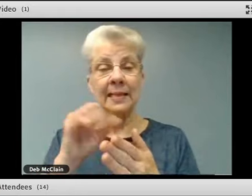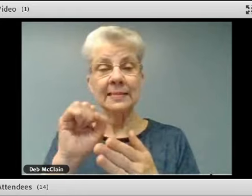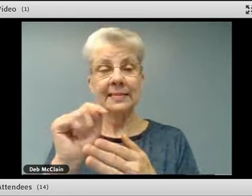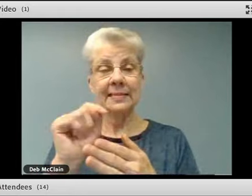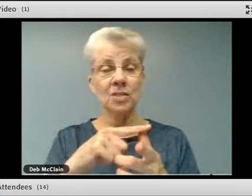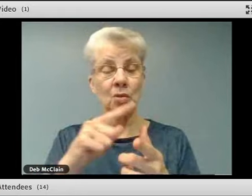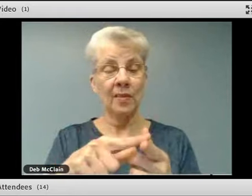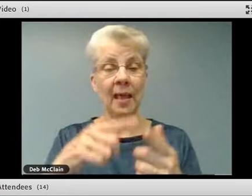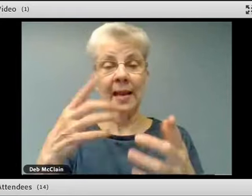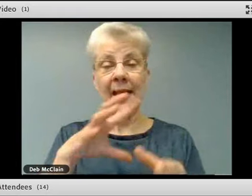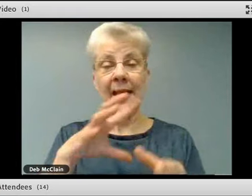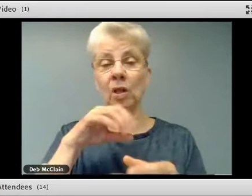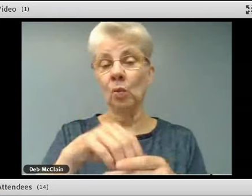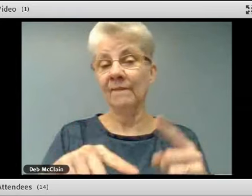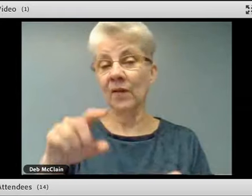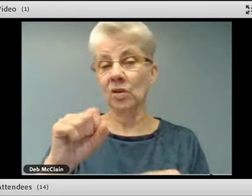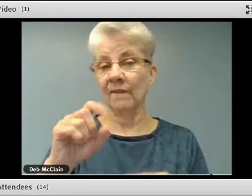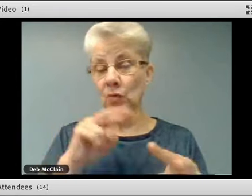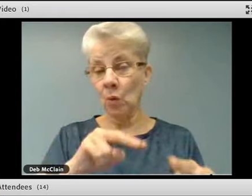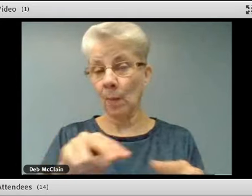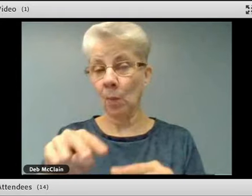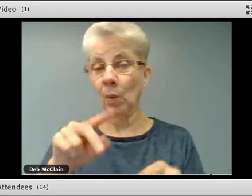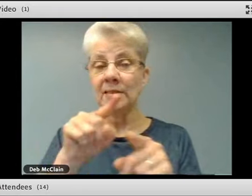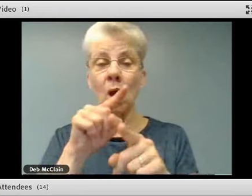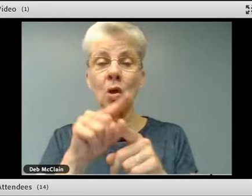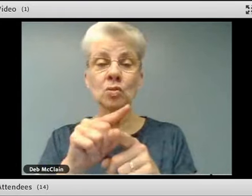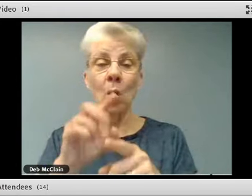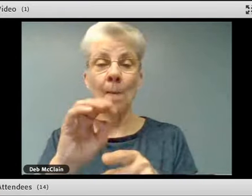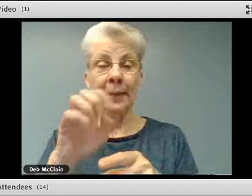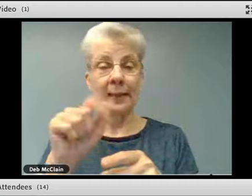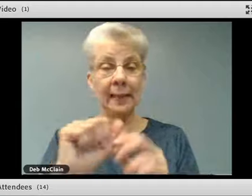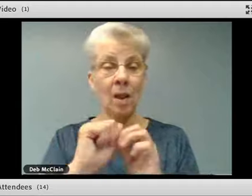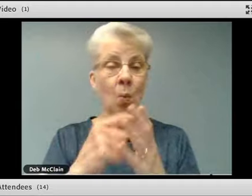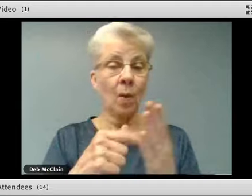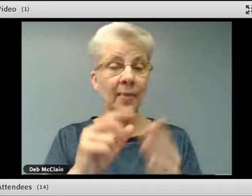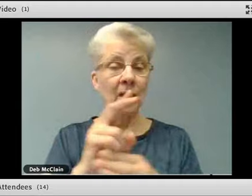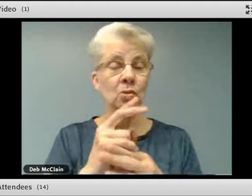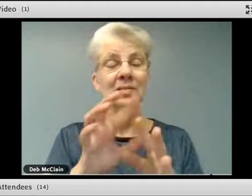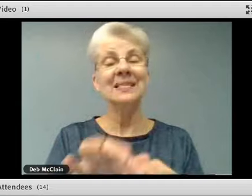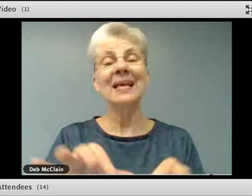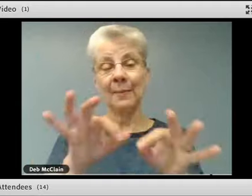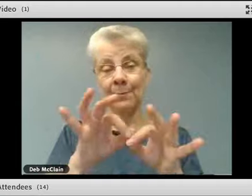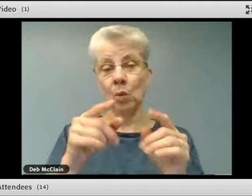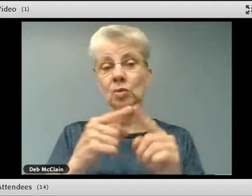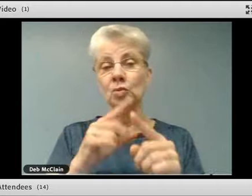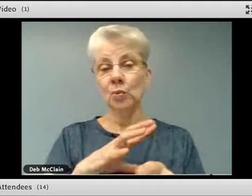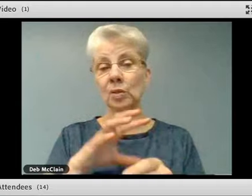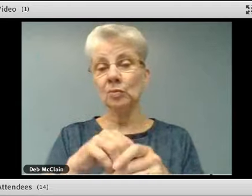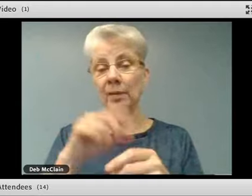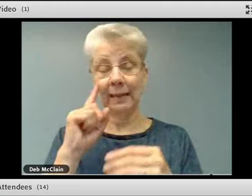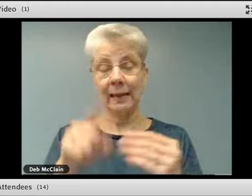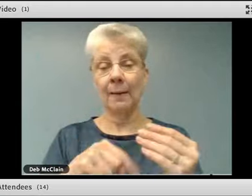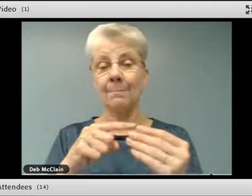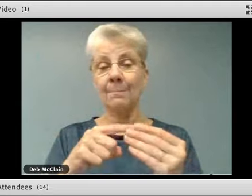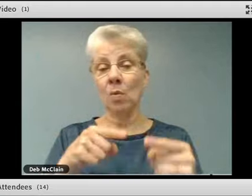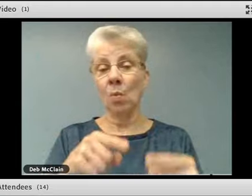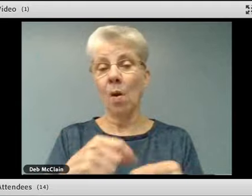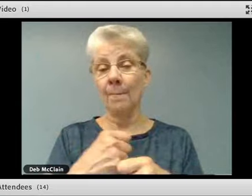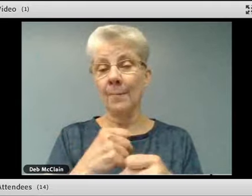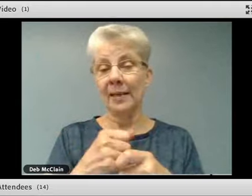including various viewpoints as well as varying media will be important to think about when you're creating your own